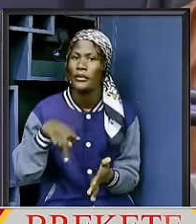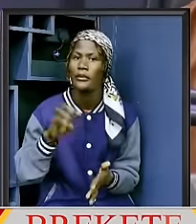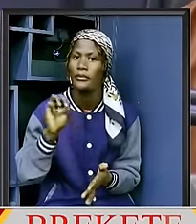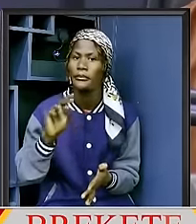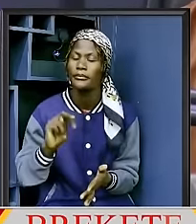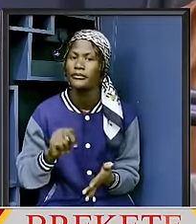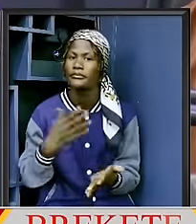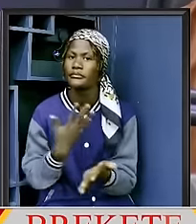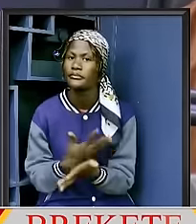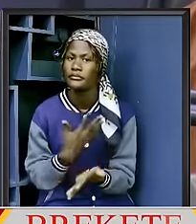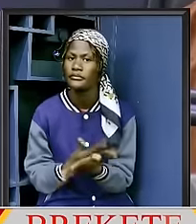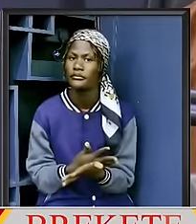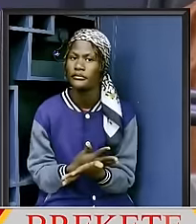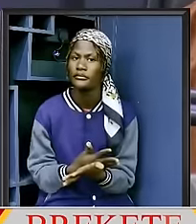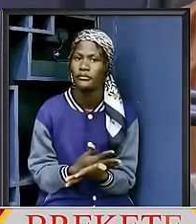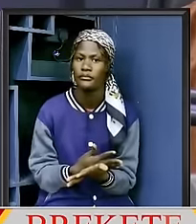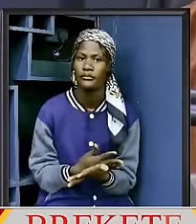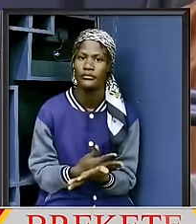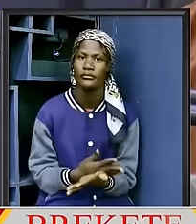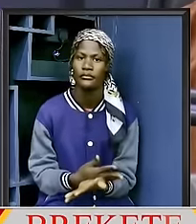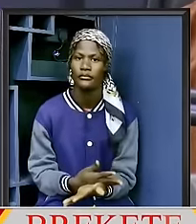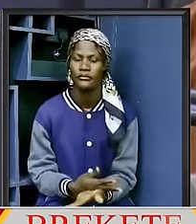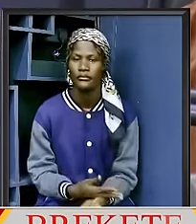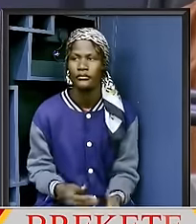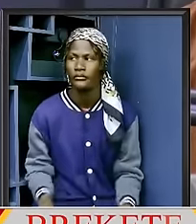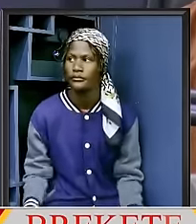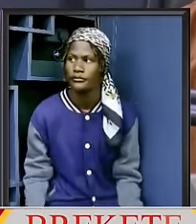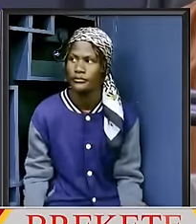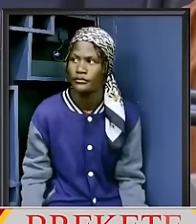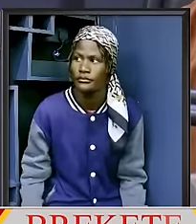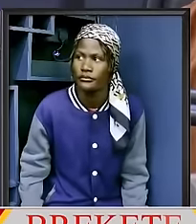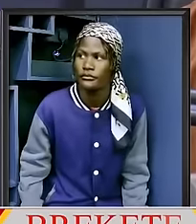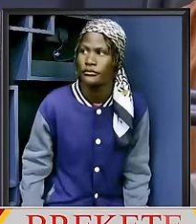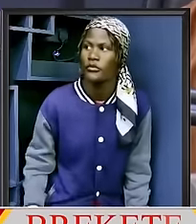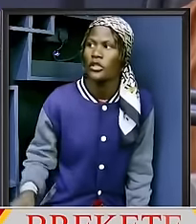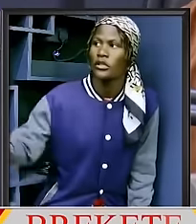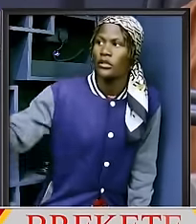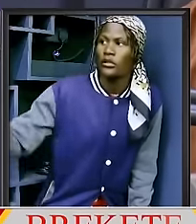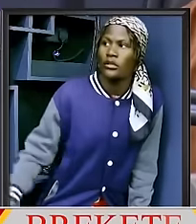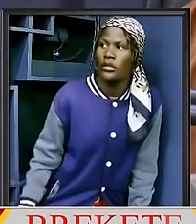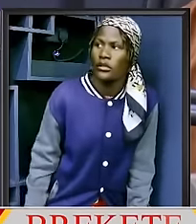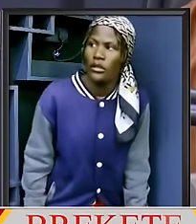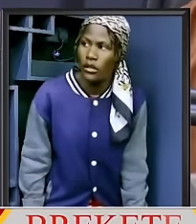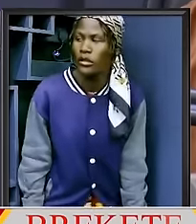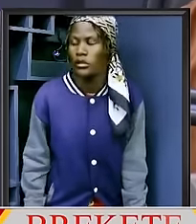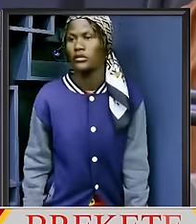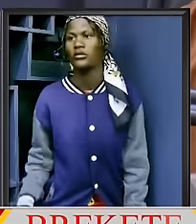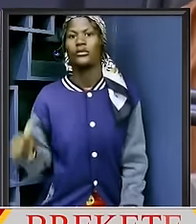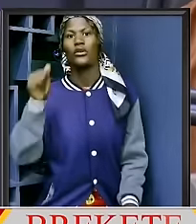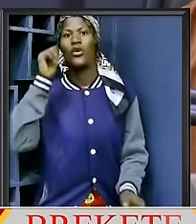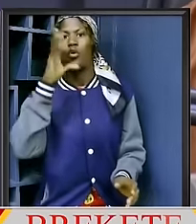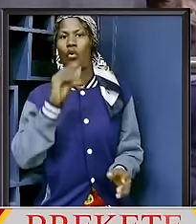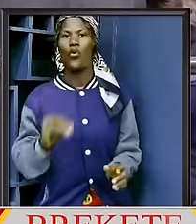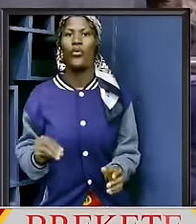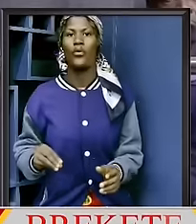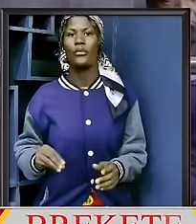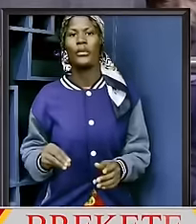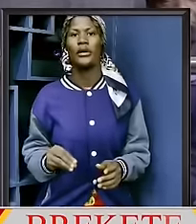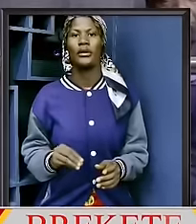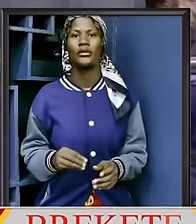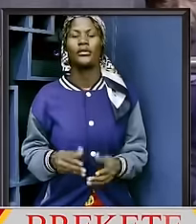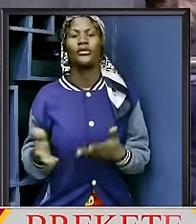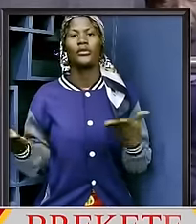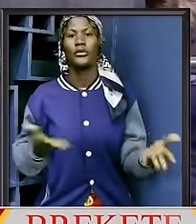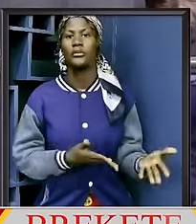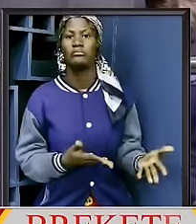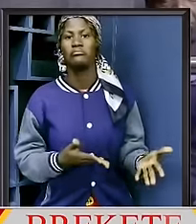the HR came to me at Egeriki. No, start the story of the woman from the beginning. The woman, when I got this job, they asked us to bring, is it